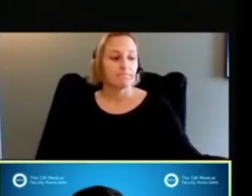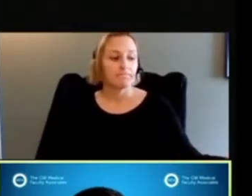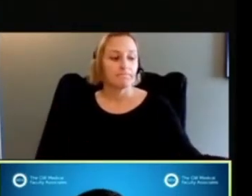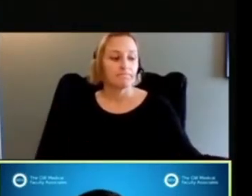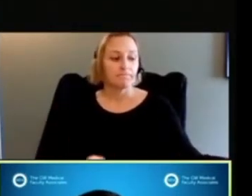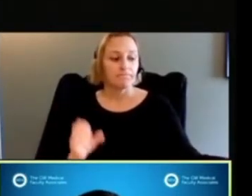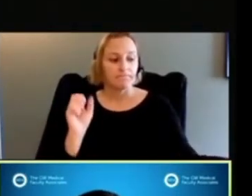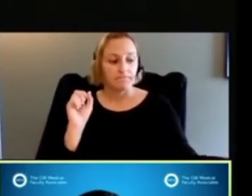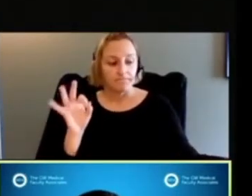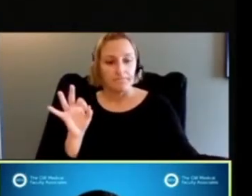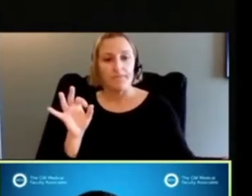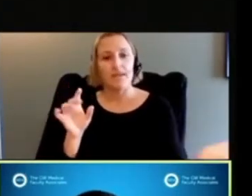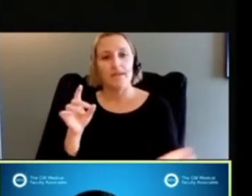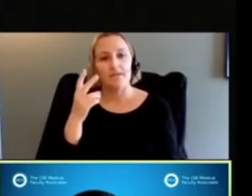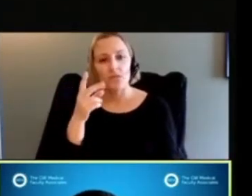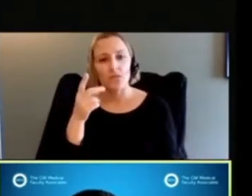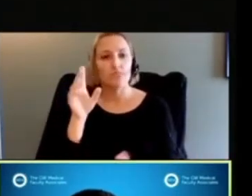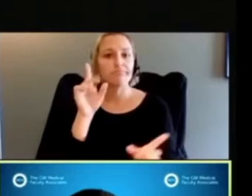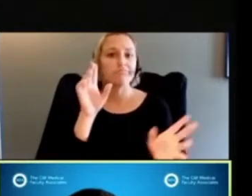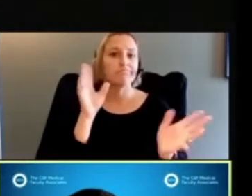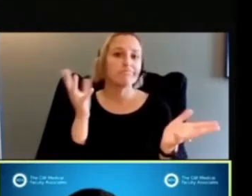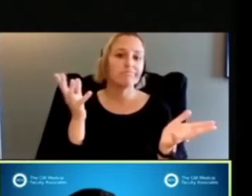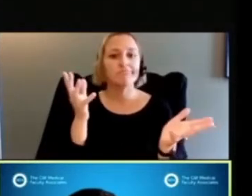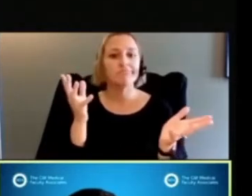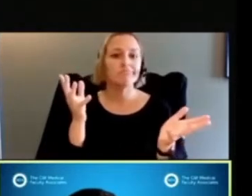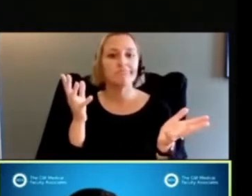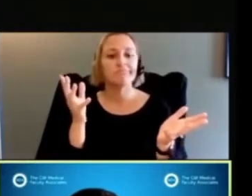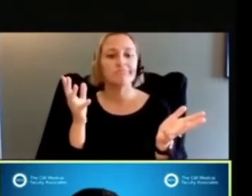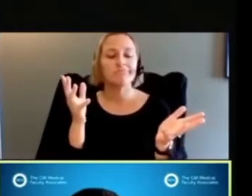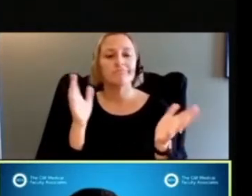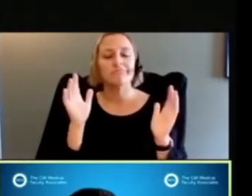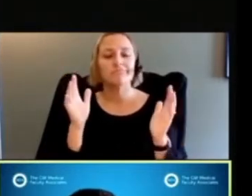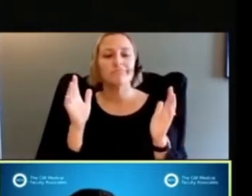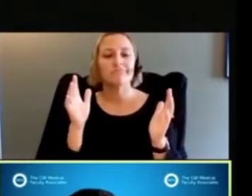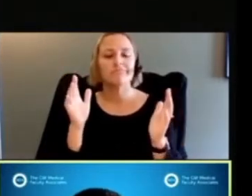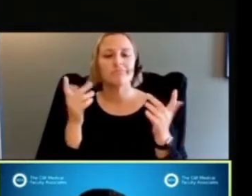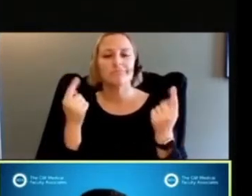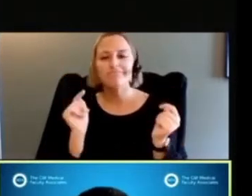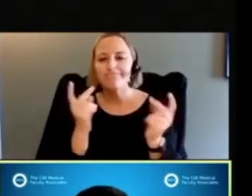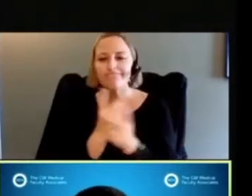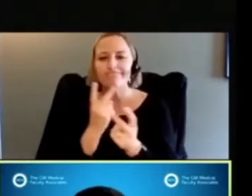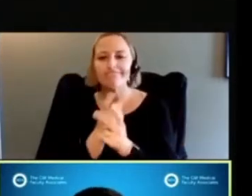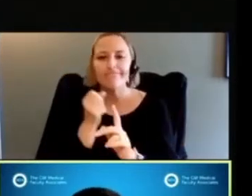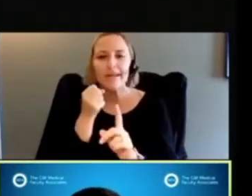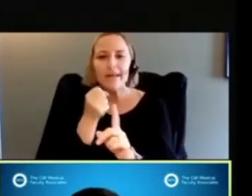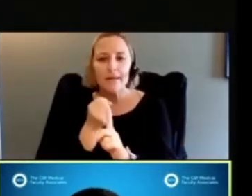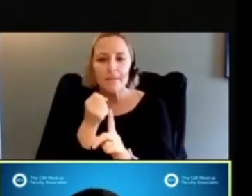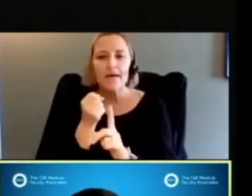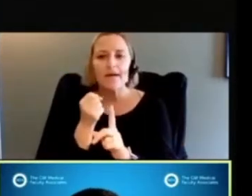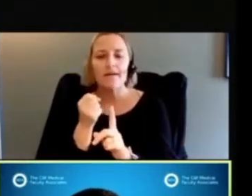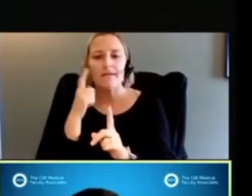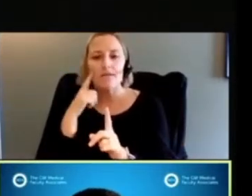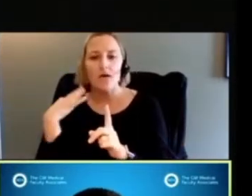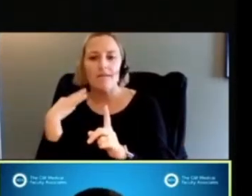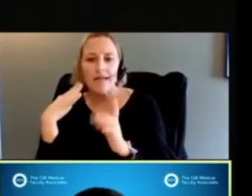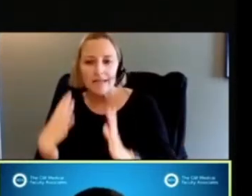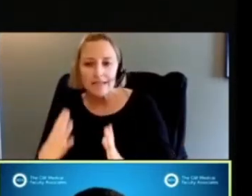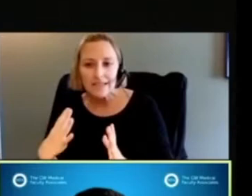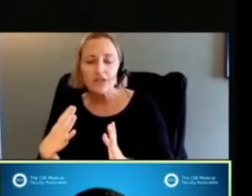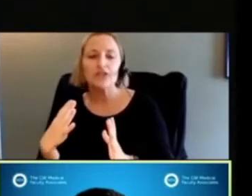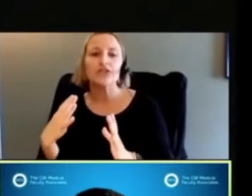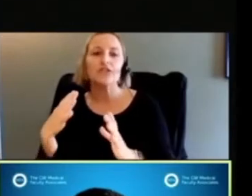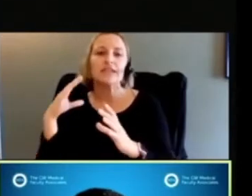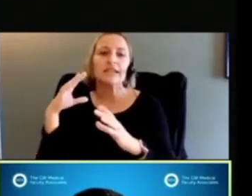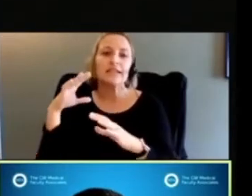If you look onto the community, the impact on volunteers, both in the community and at the